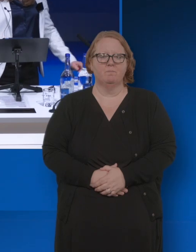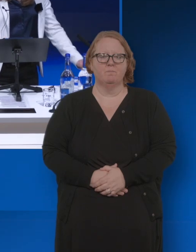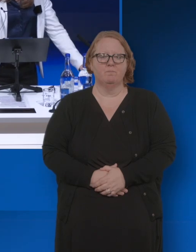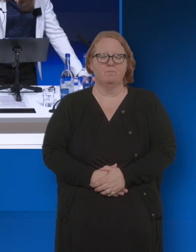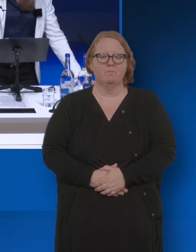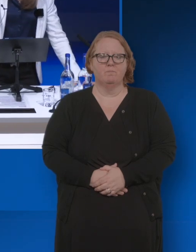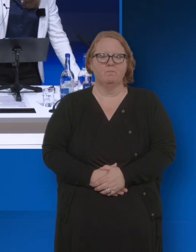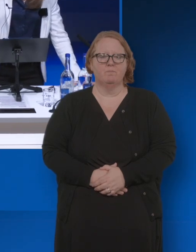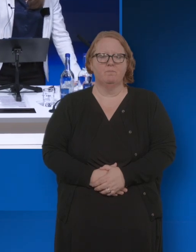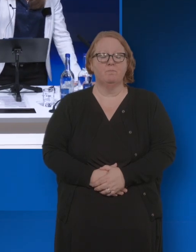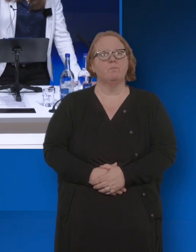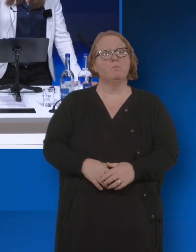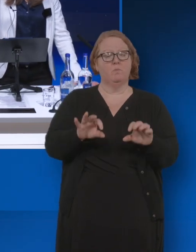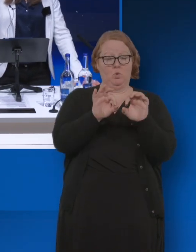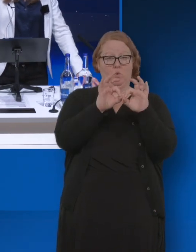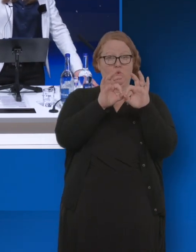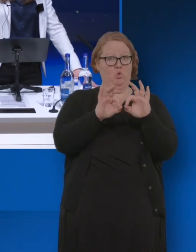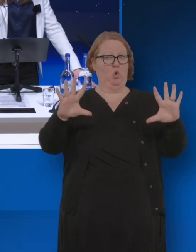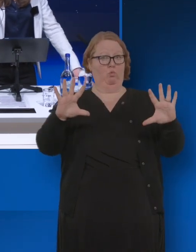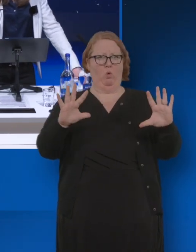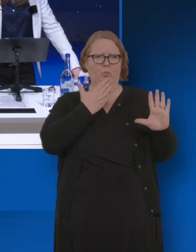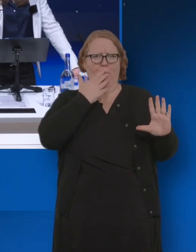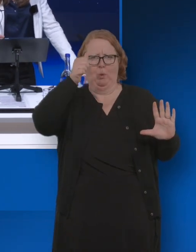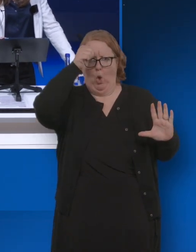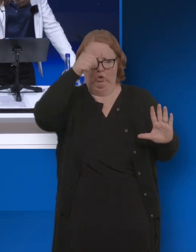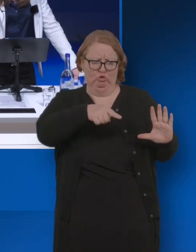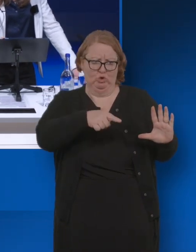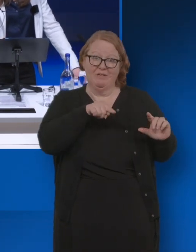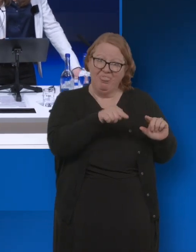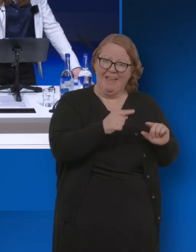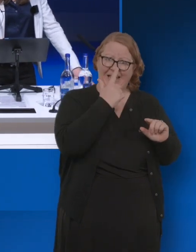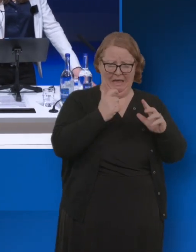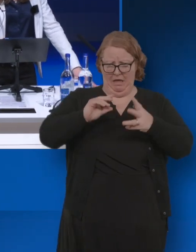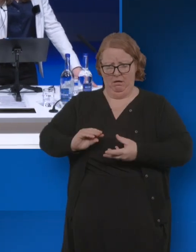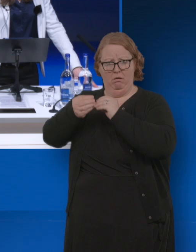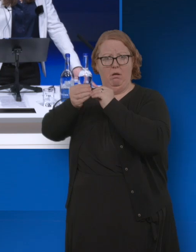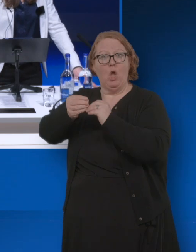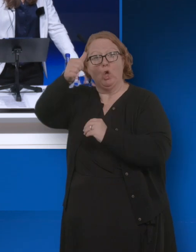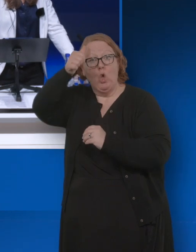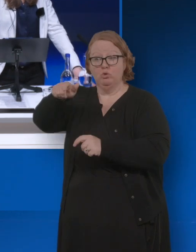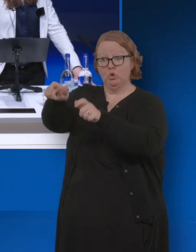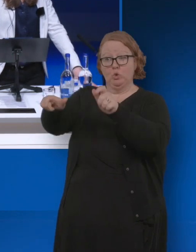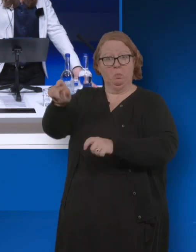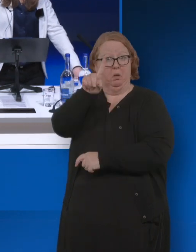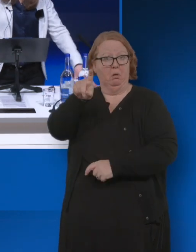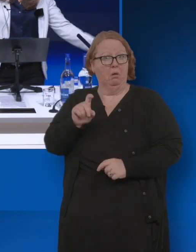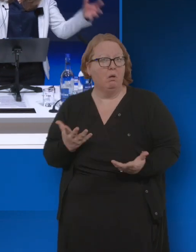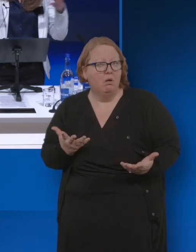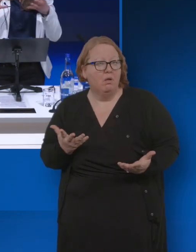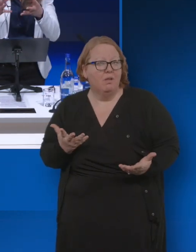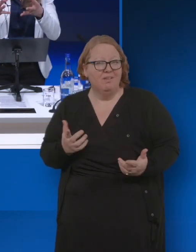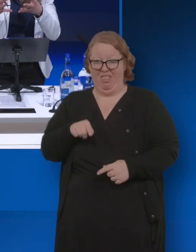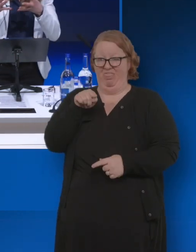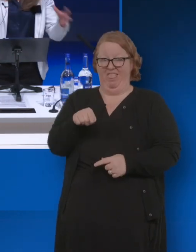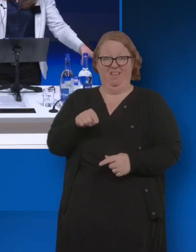Can non-conscious neurons generate conscious humans? And that is